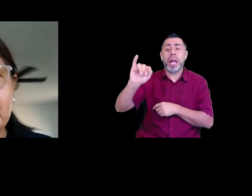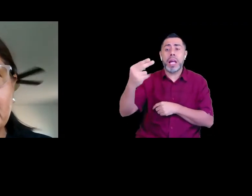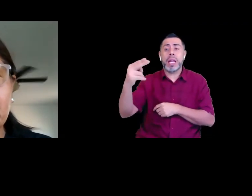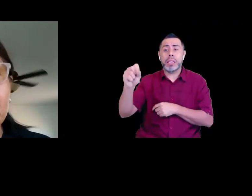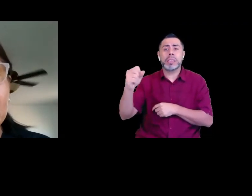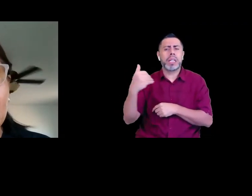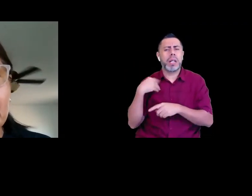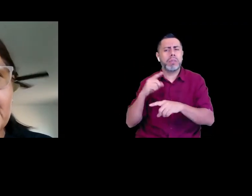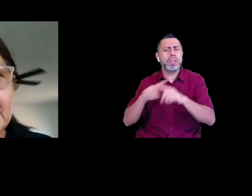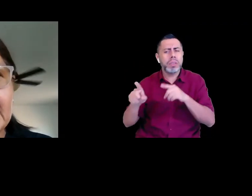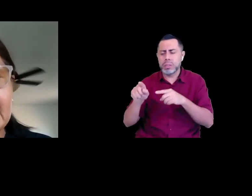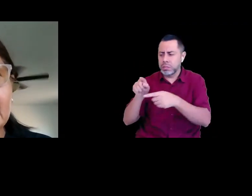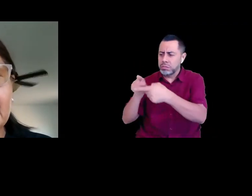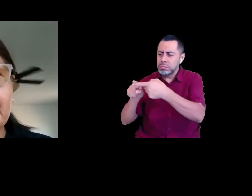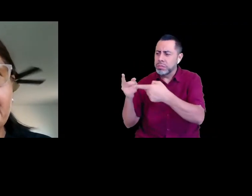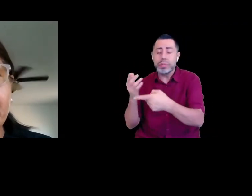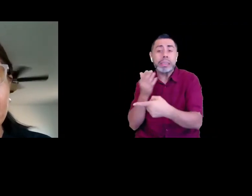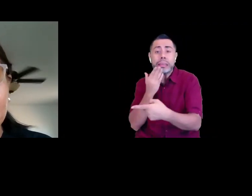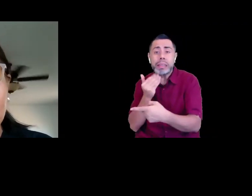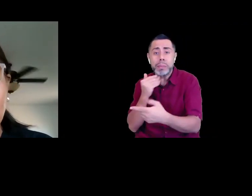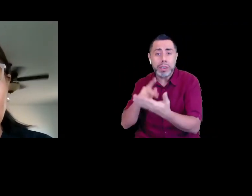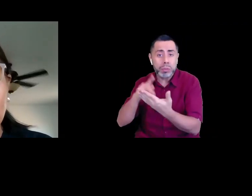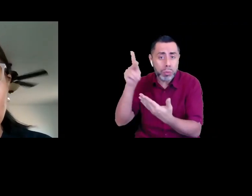optometry or podiatry.